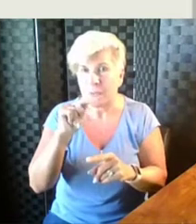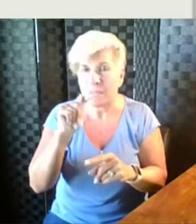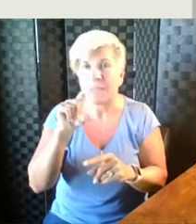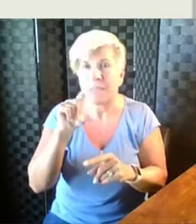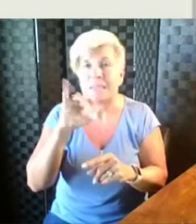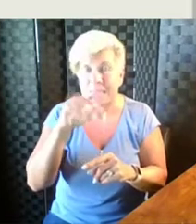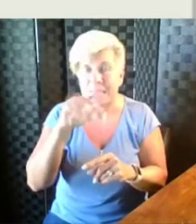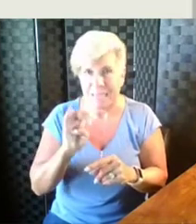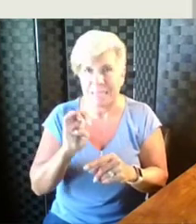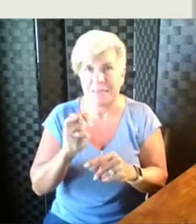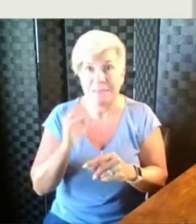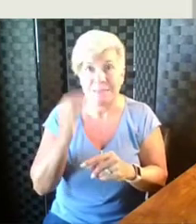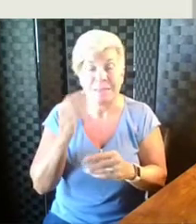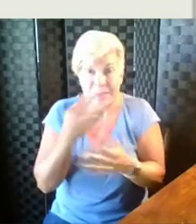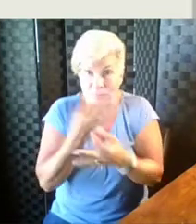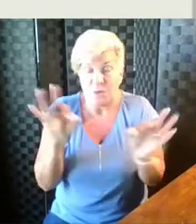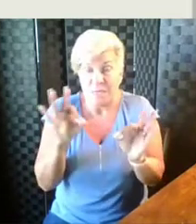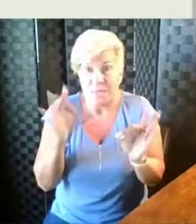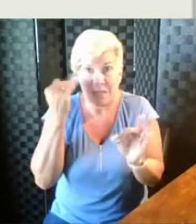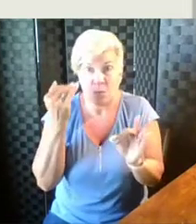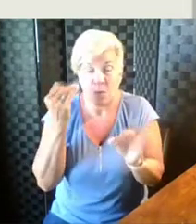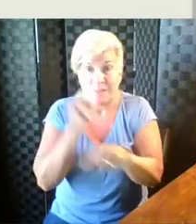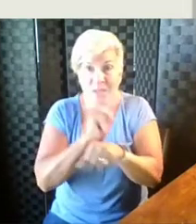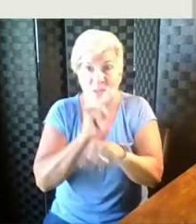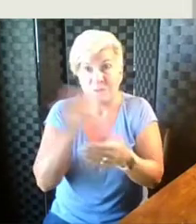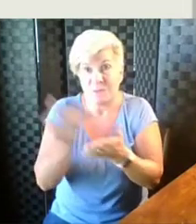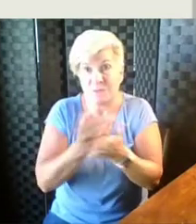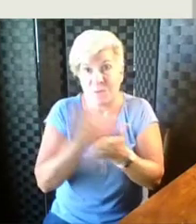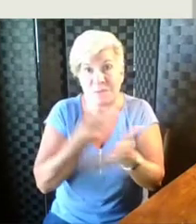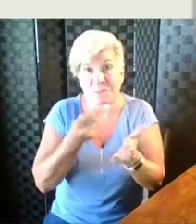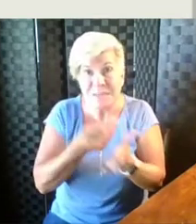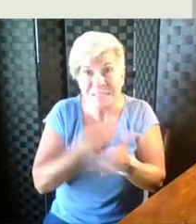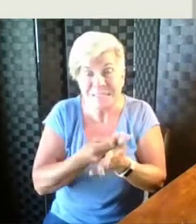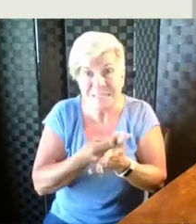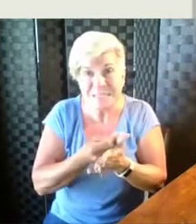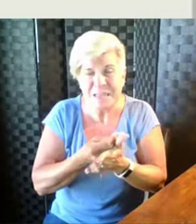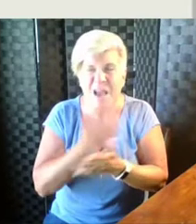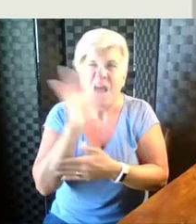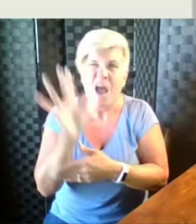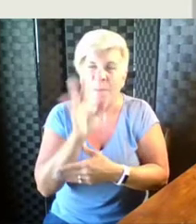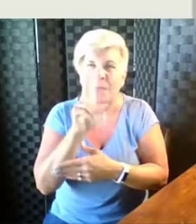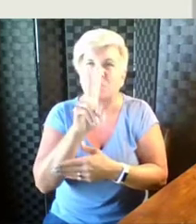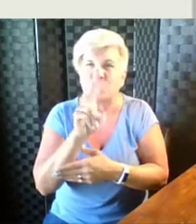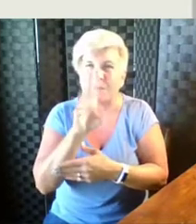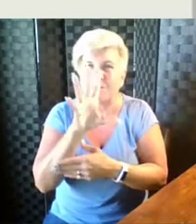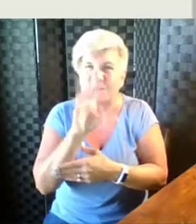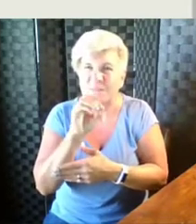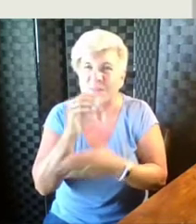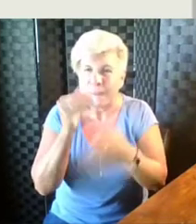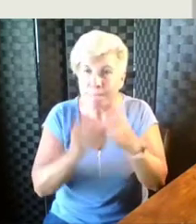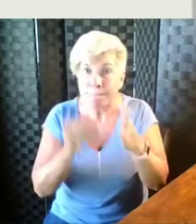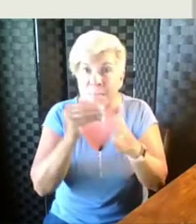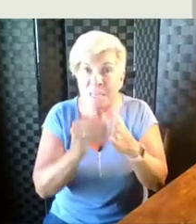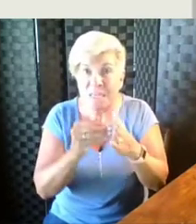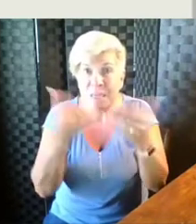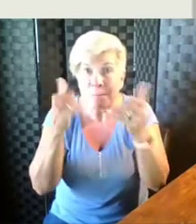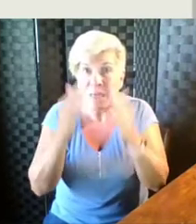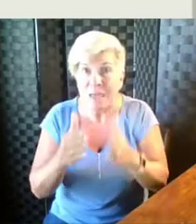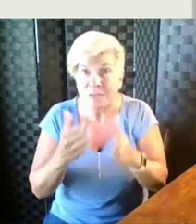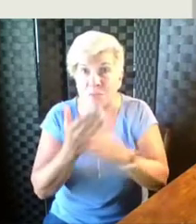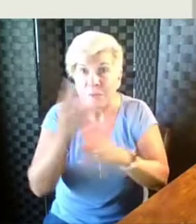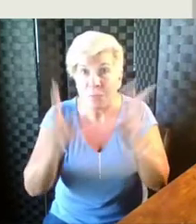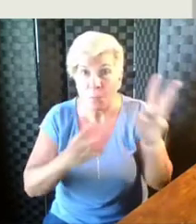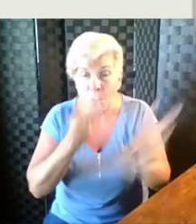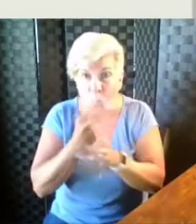Fortnite. That's why many companies use it for fundraising. There are around 250 million Fortnite players